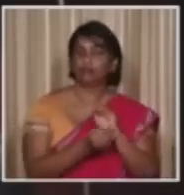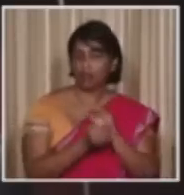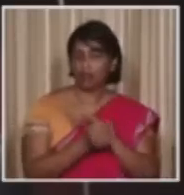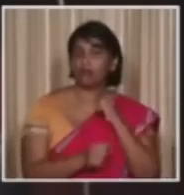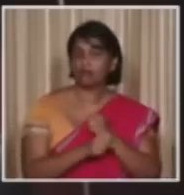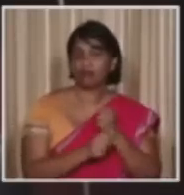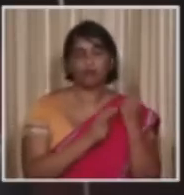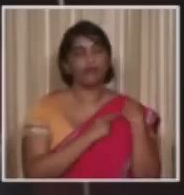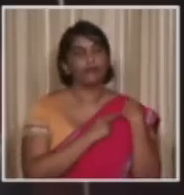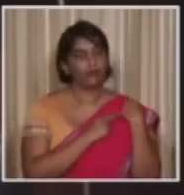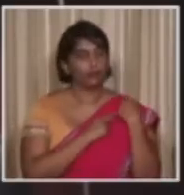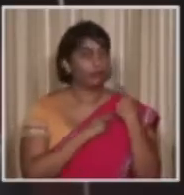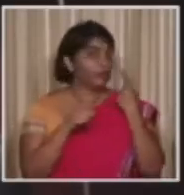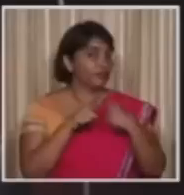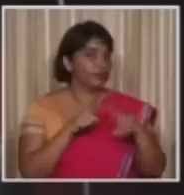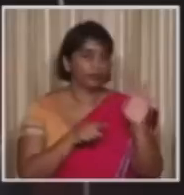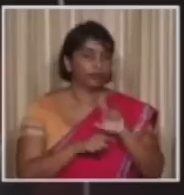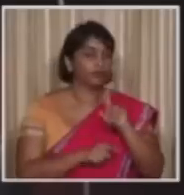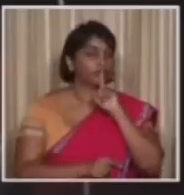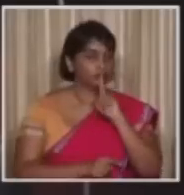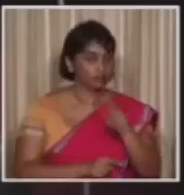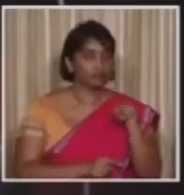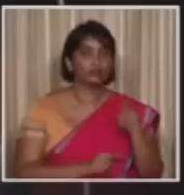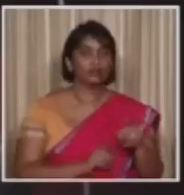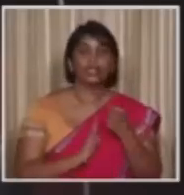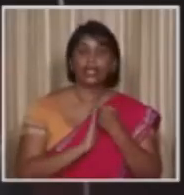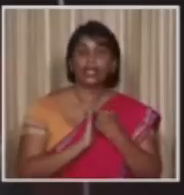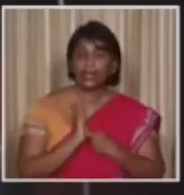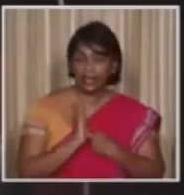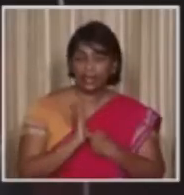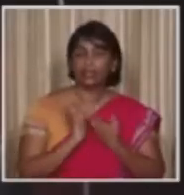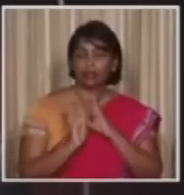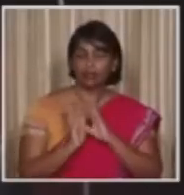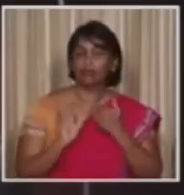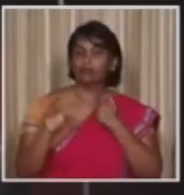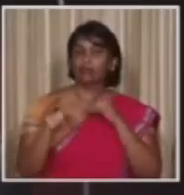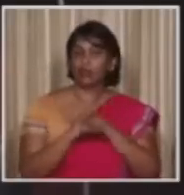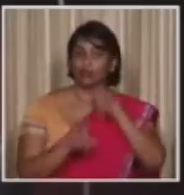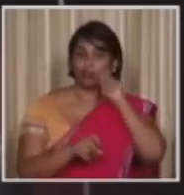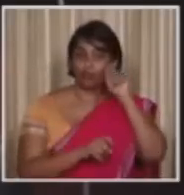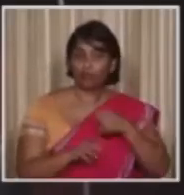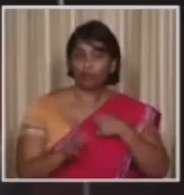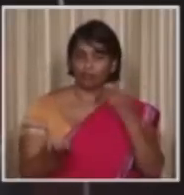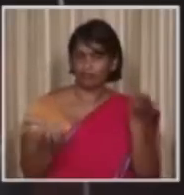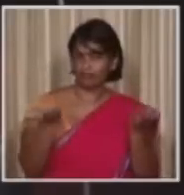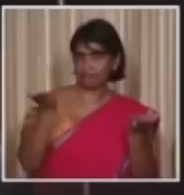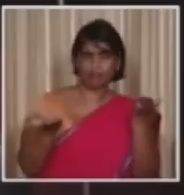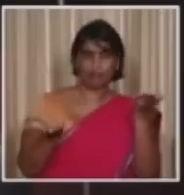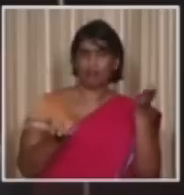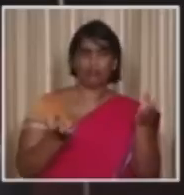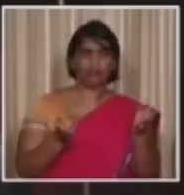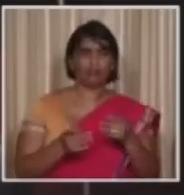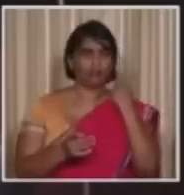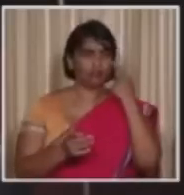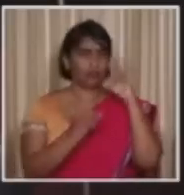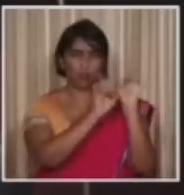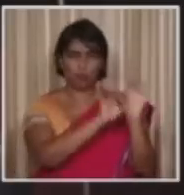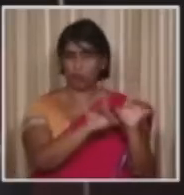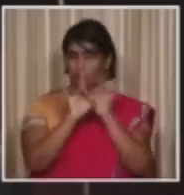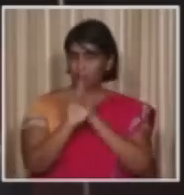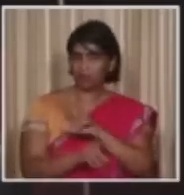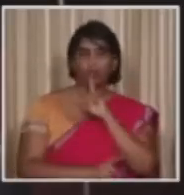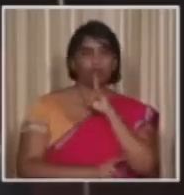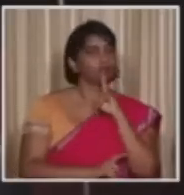rajyata wagakimak tiyenawa. E vitarak nemei kiyenawa neethiyen peni sirinna pudgalaya samaga sasandimatawat aadesha